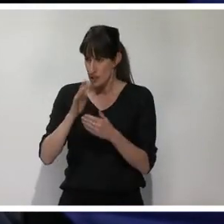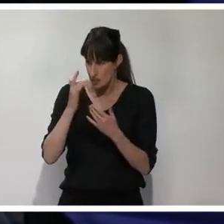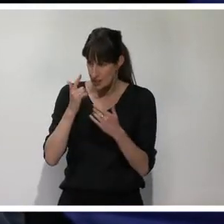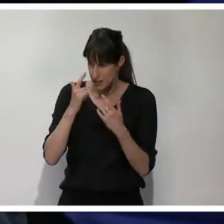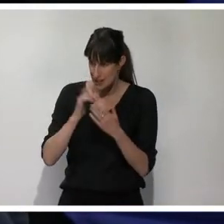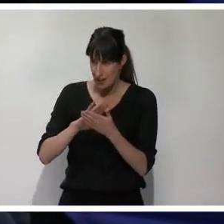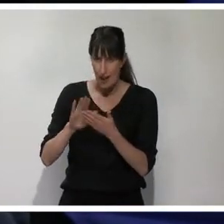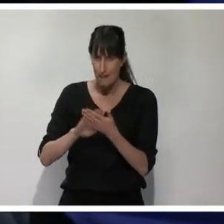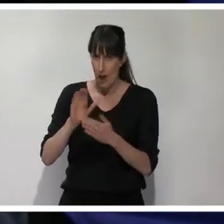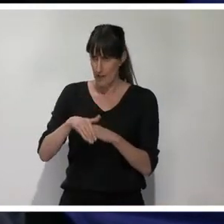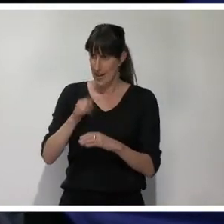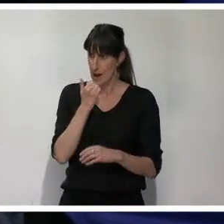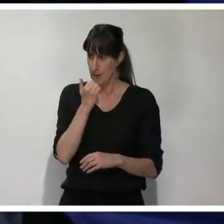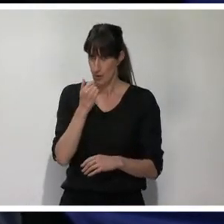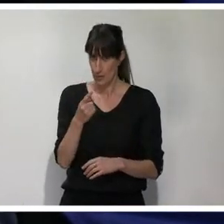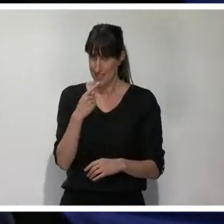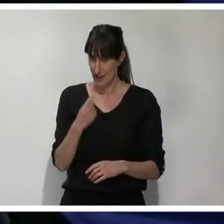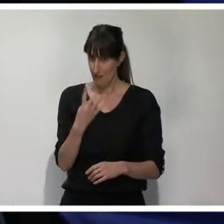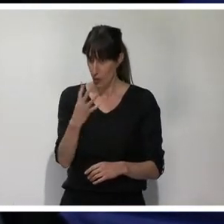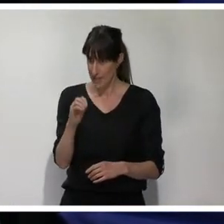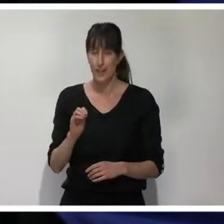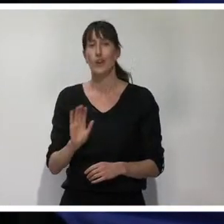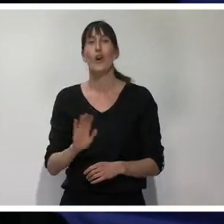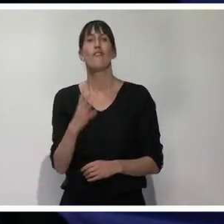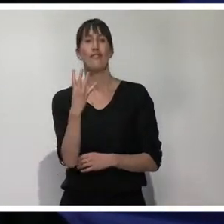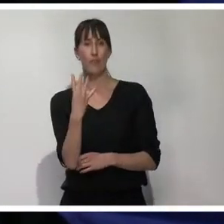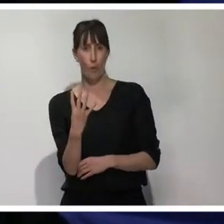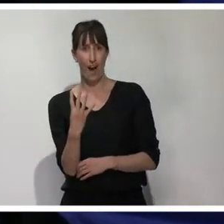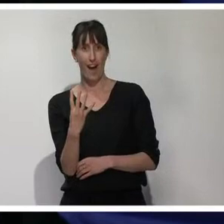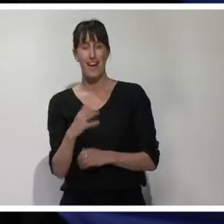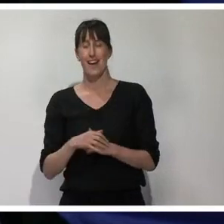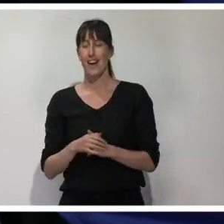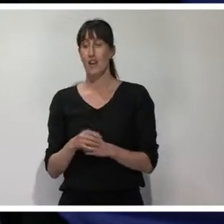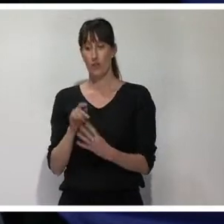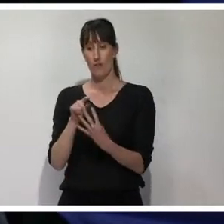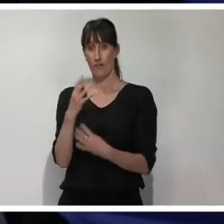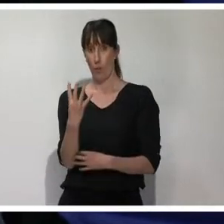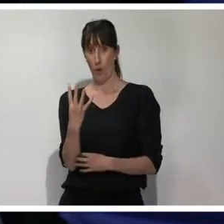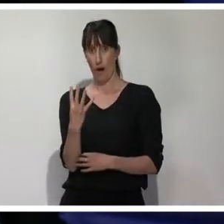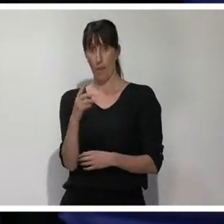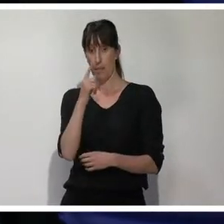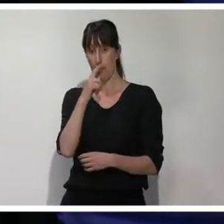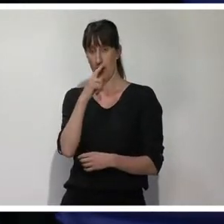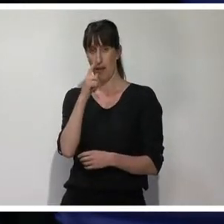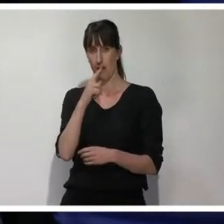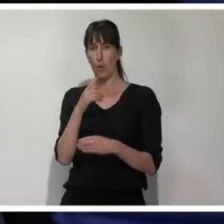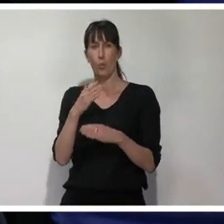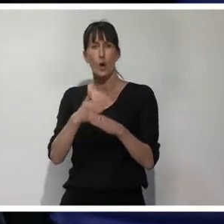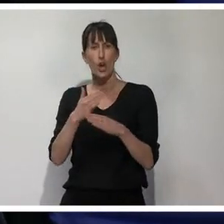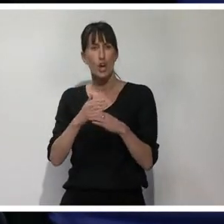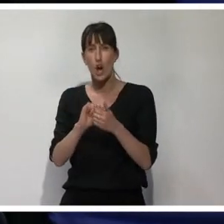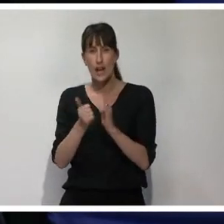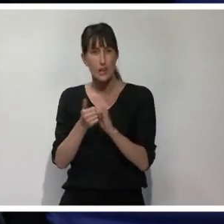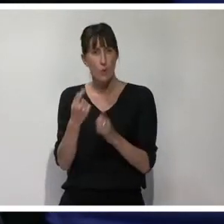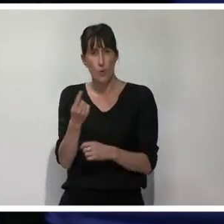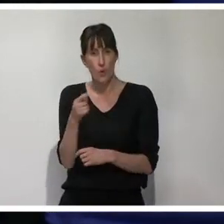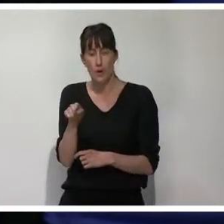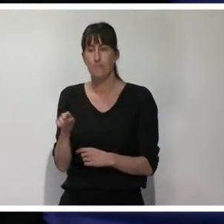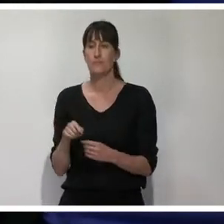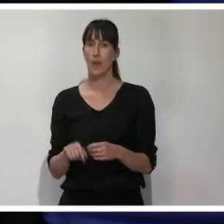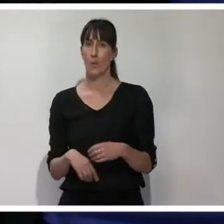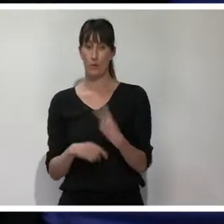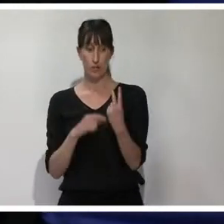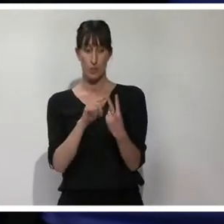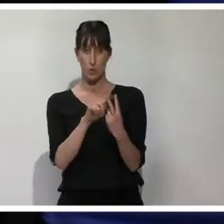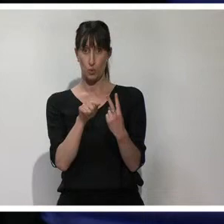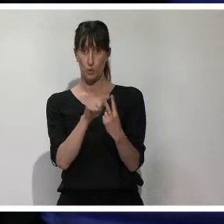4, thank you. The 4 probable cases are ones we have mentioned. So 2 are work colleagues and 2 are another